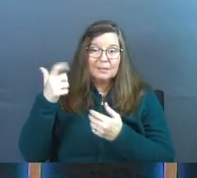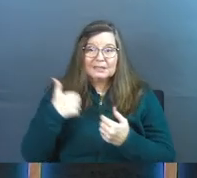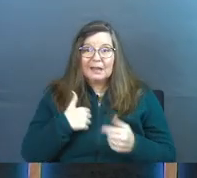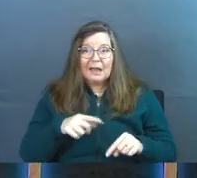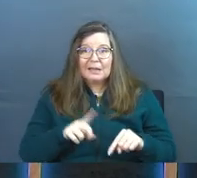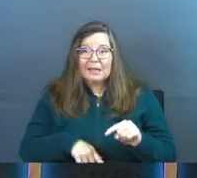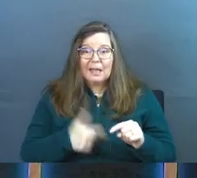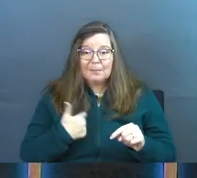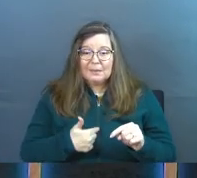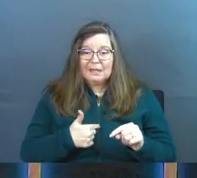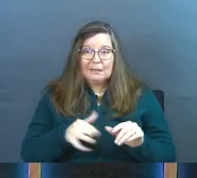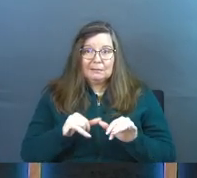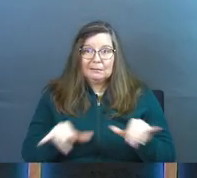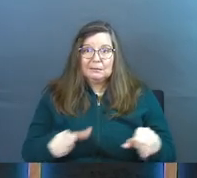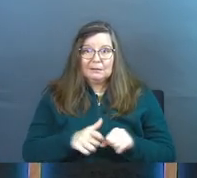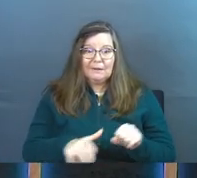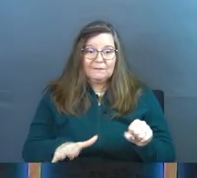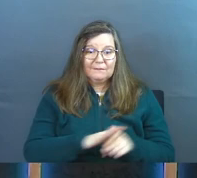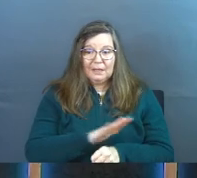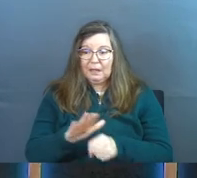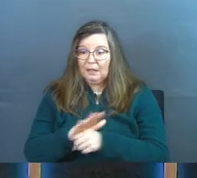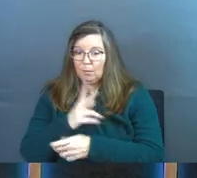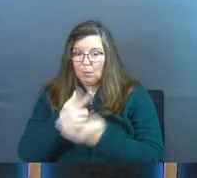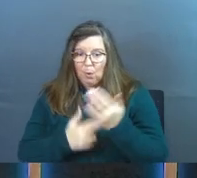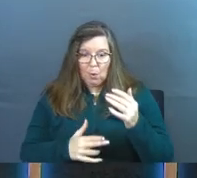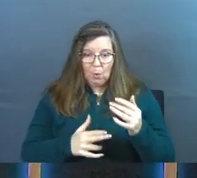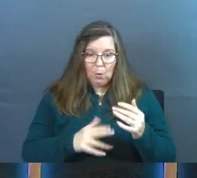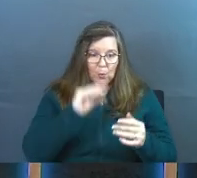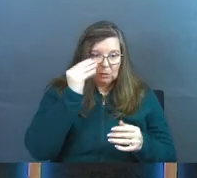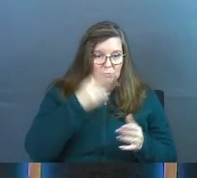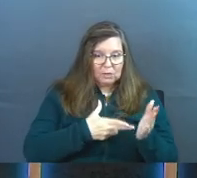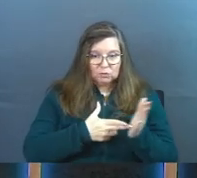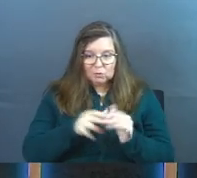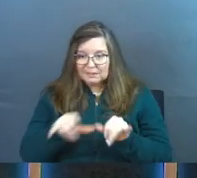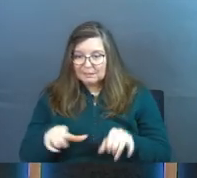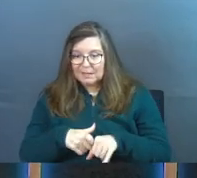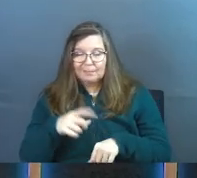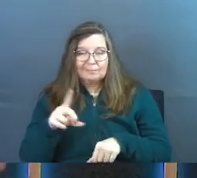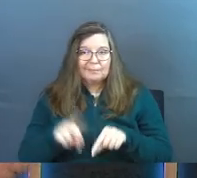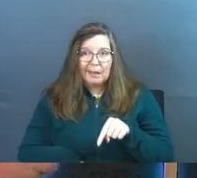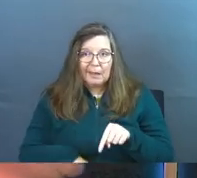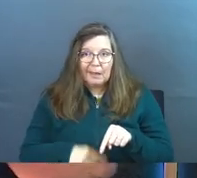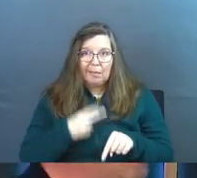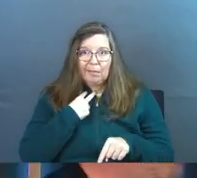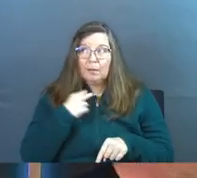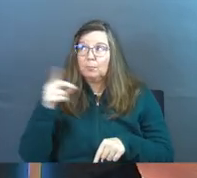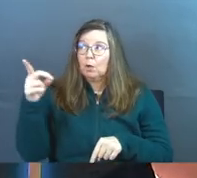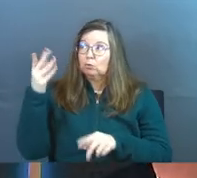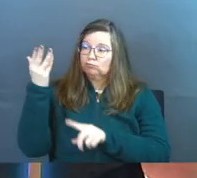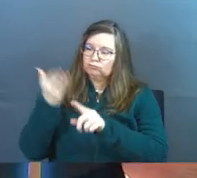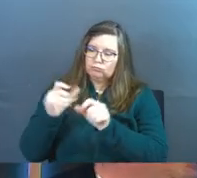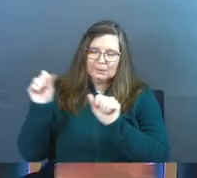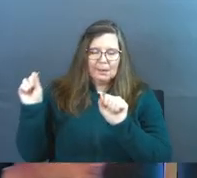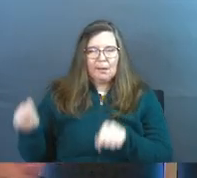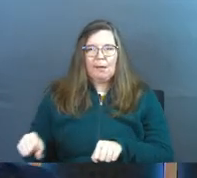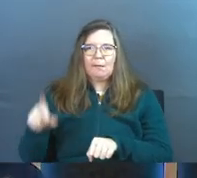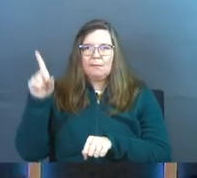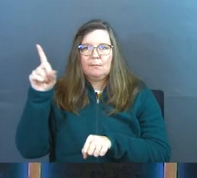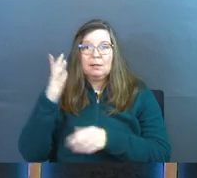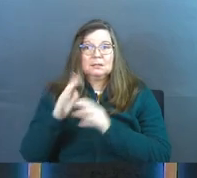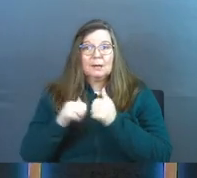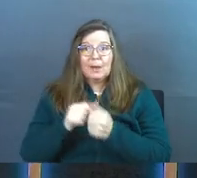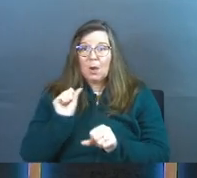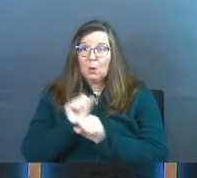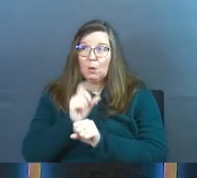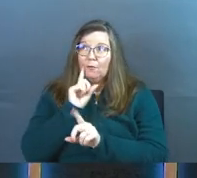Because I can't be simultaneously filled with grace and truth. I'm no good at it. But you are. It